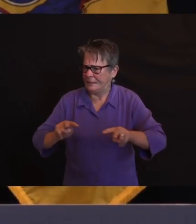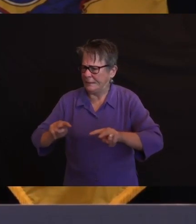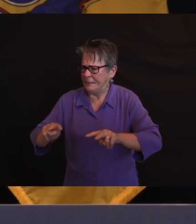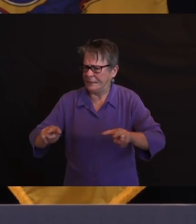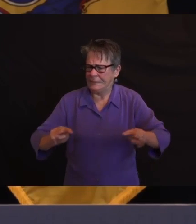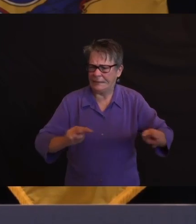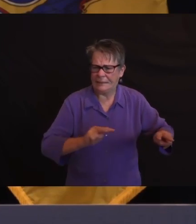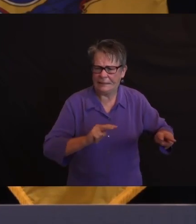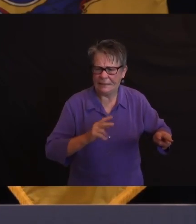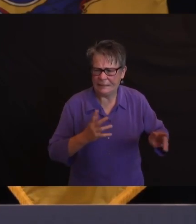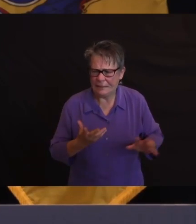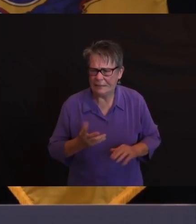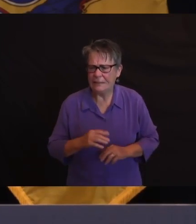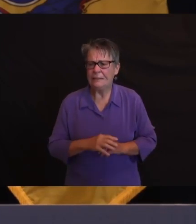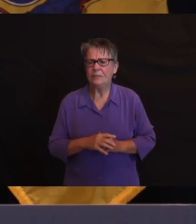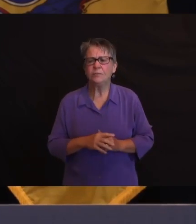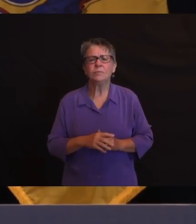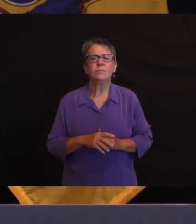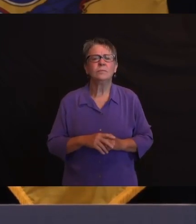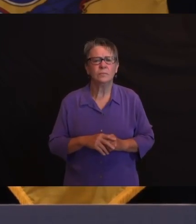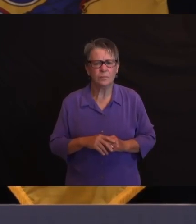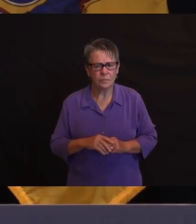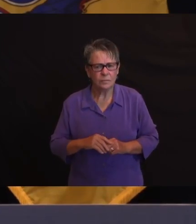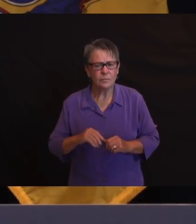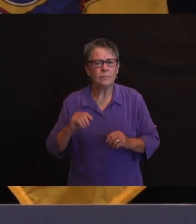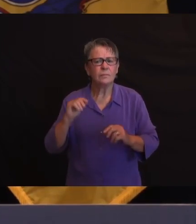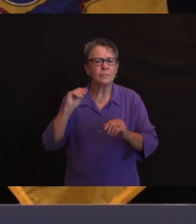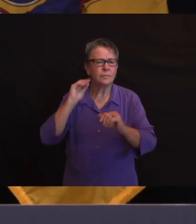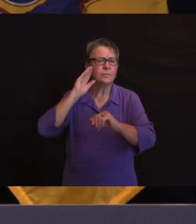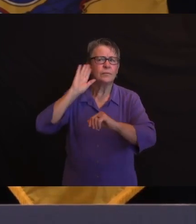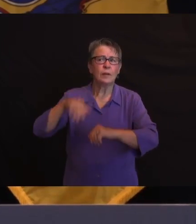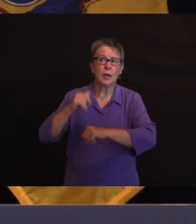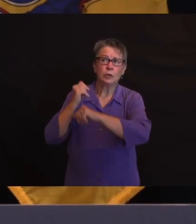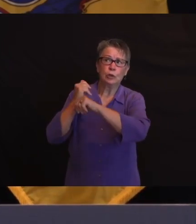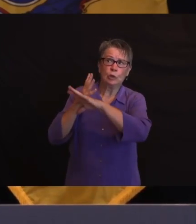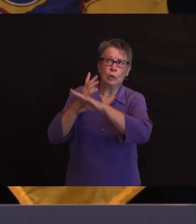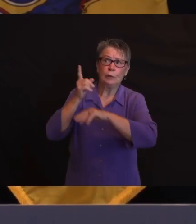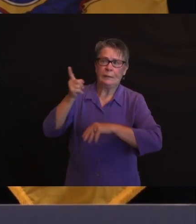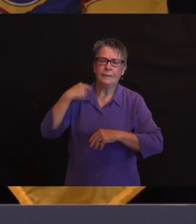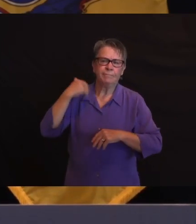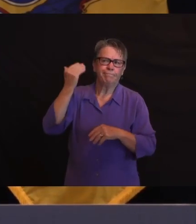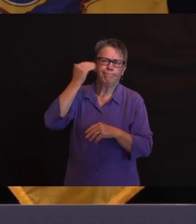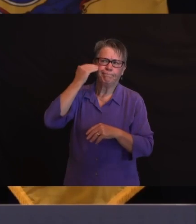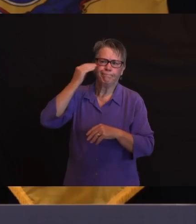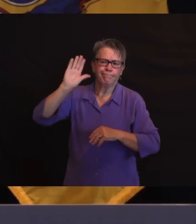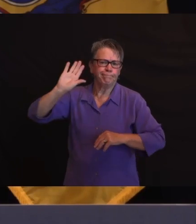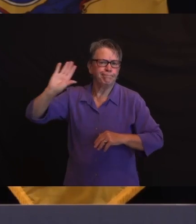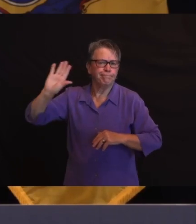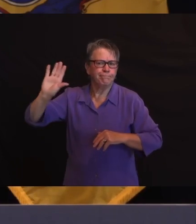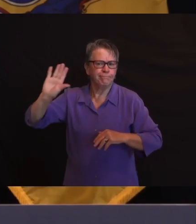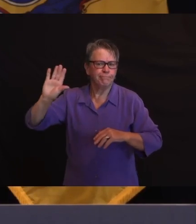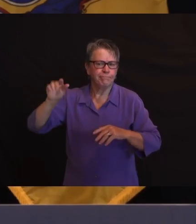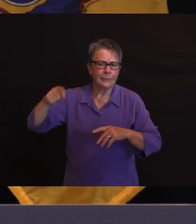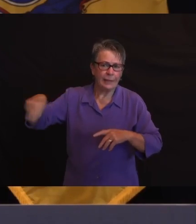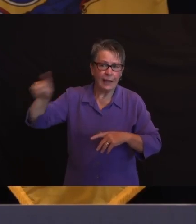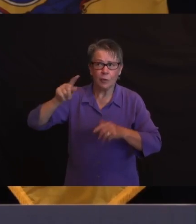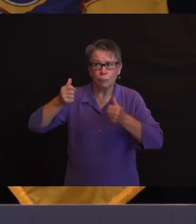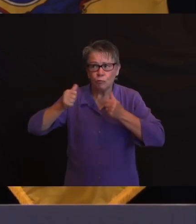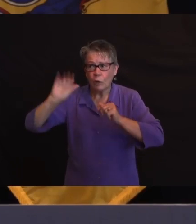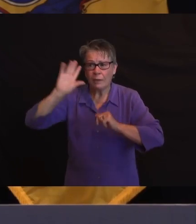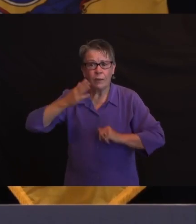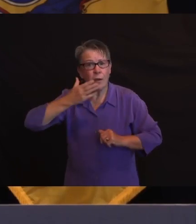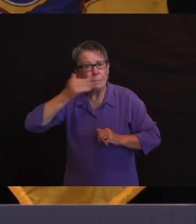countries. So you see, even with best efforts, you see cases starting to rise. And I think we're in a best effort state